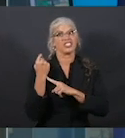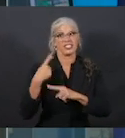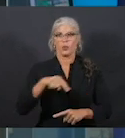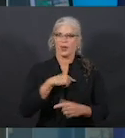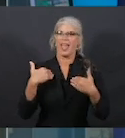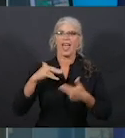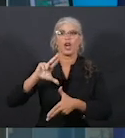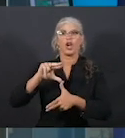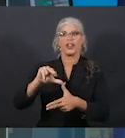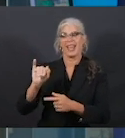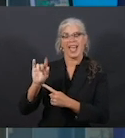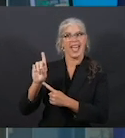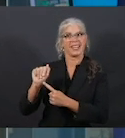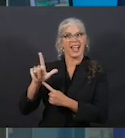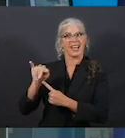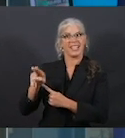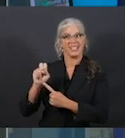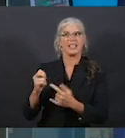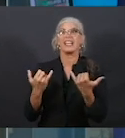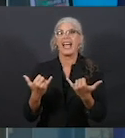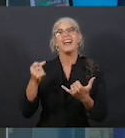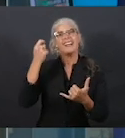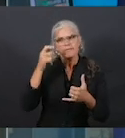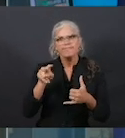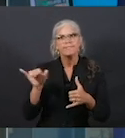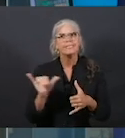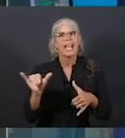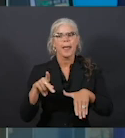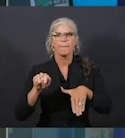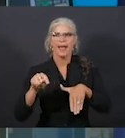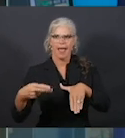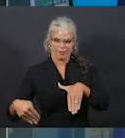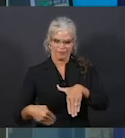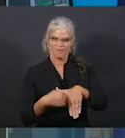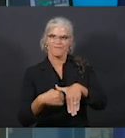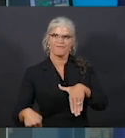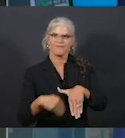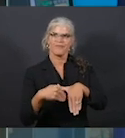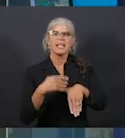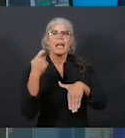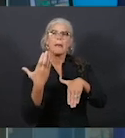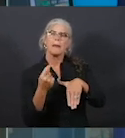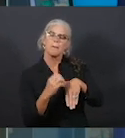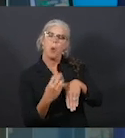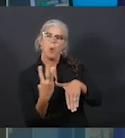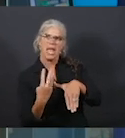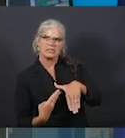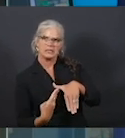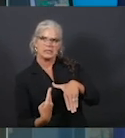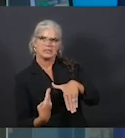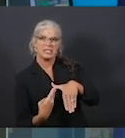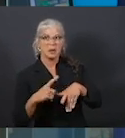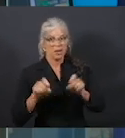Idalia. This storm is a similar track. It may be a tick to the west of that. It very well may